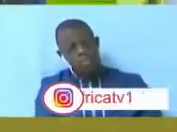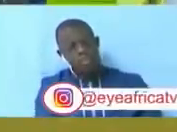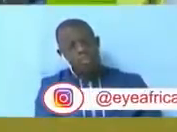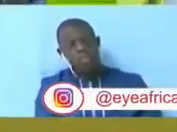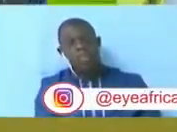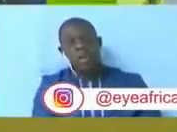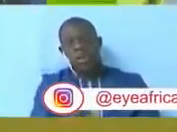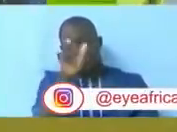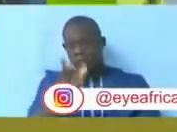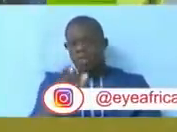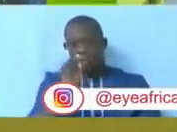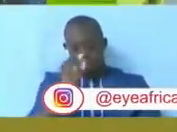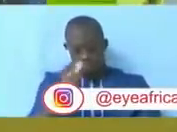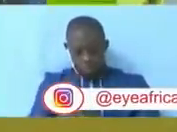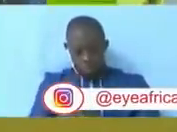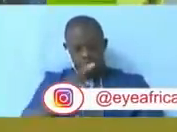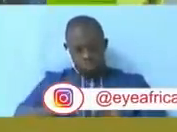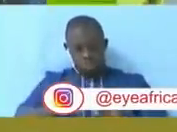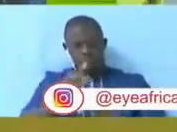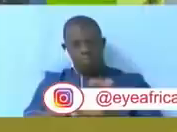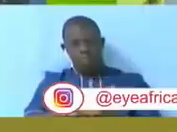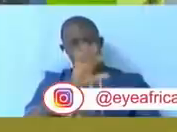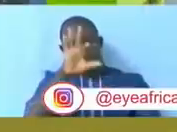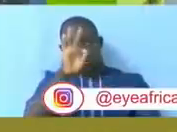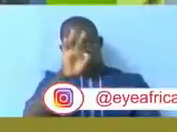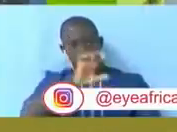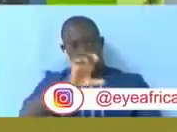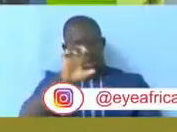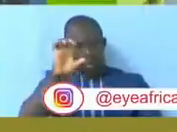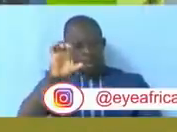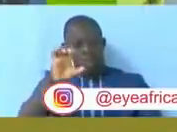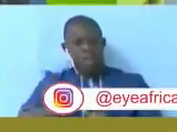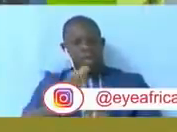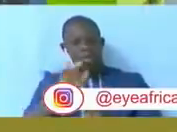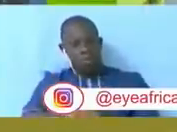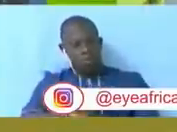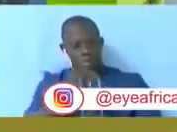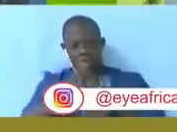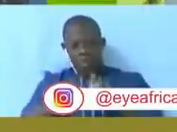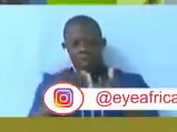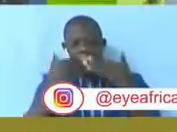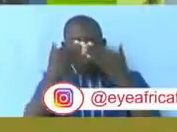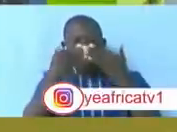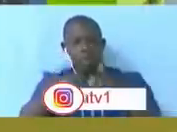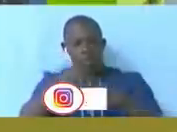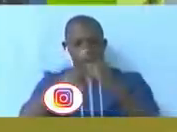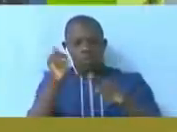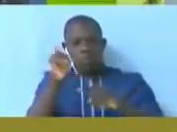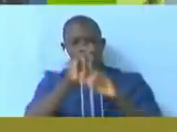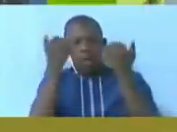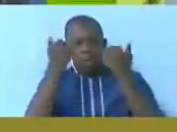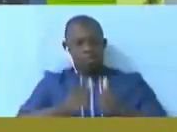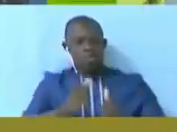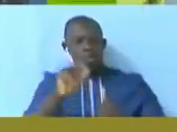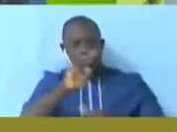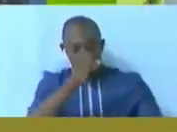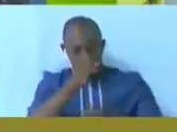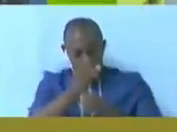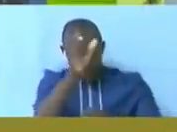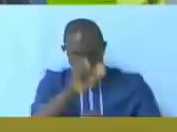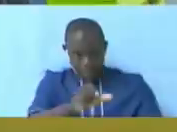before the TRRC. Another commission. Perhaps he did not disclose. But actually led to his arrest.